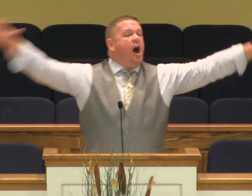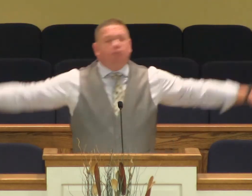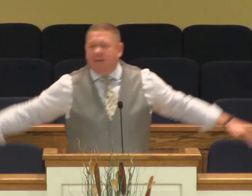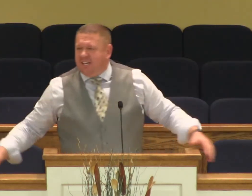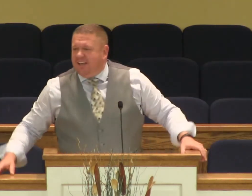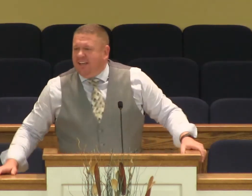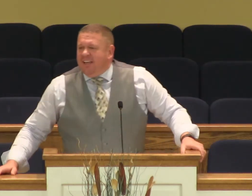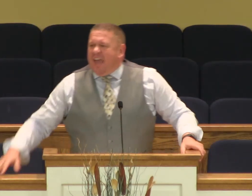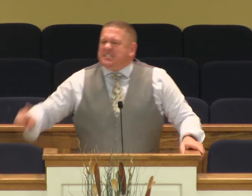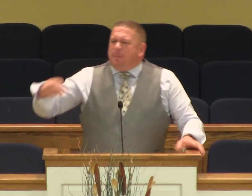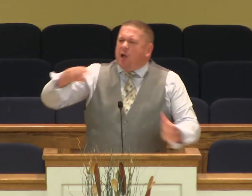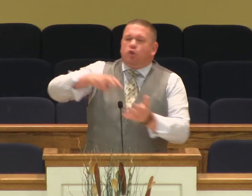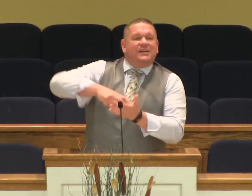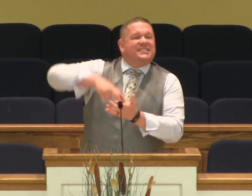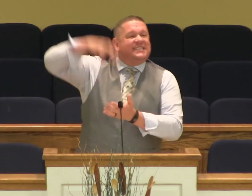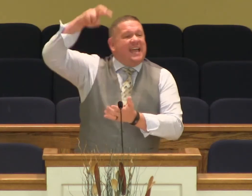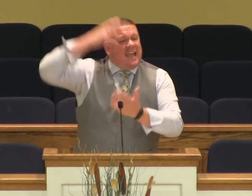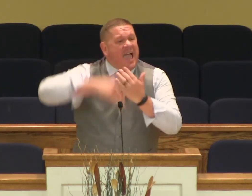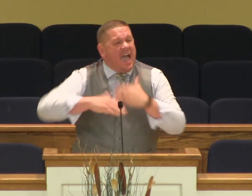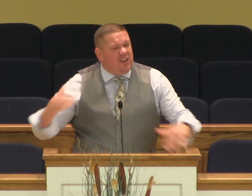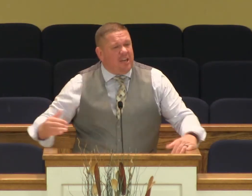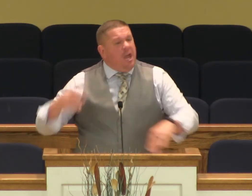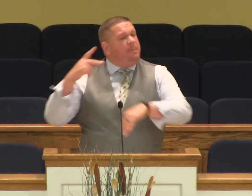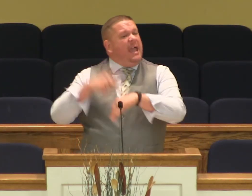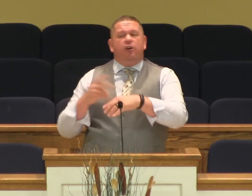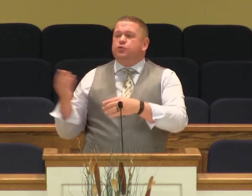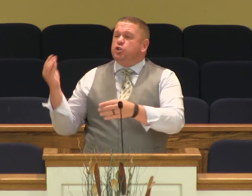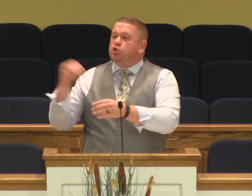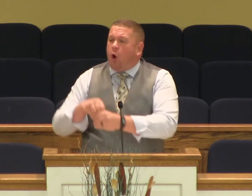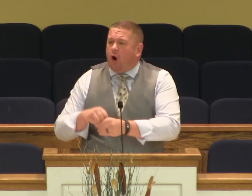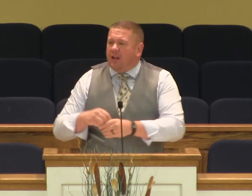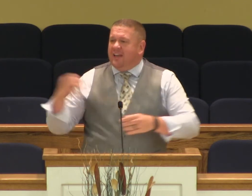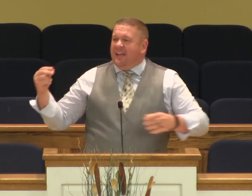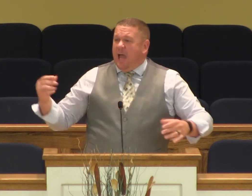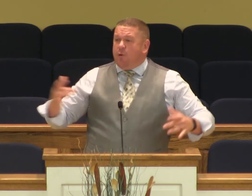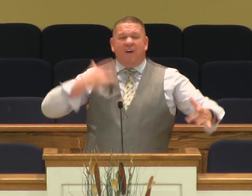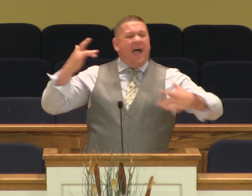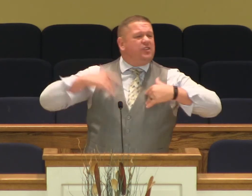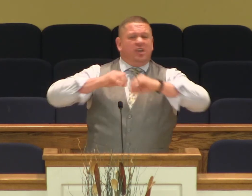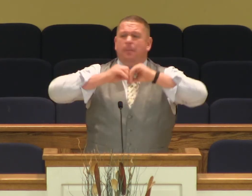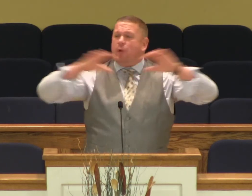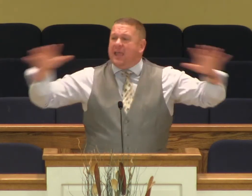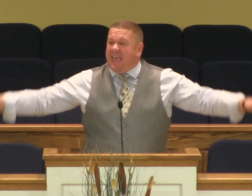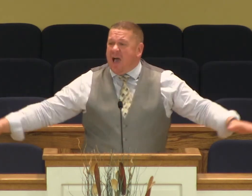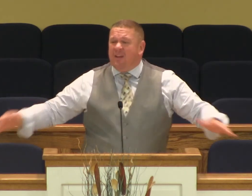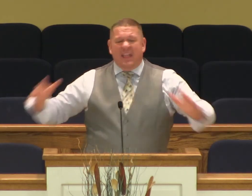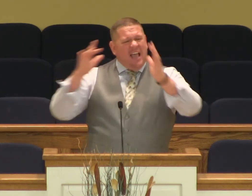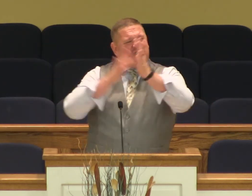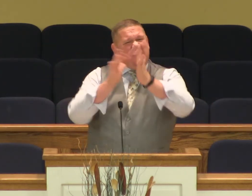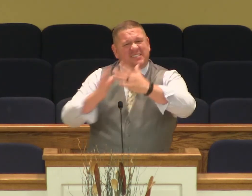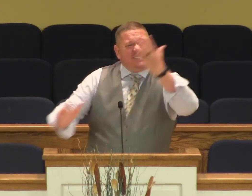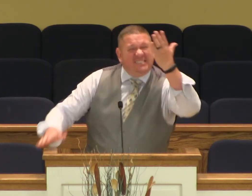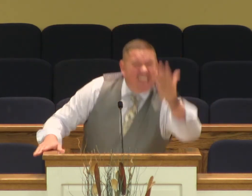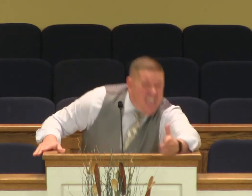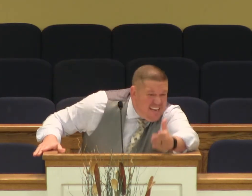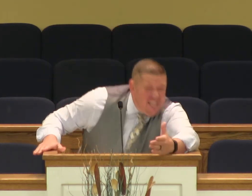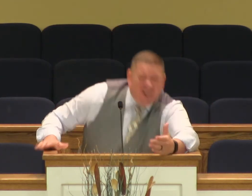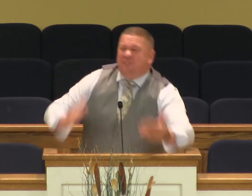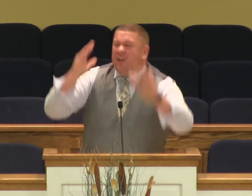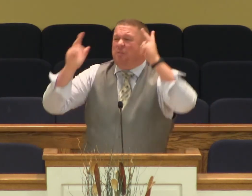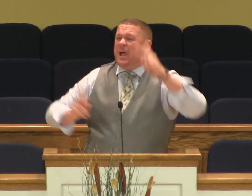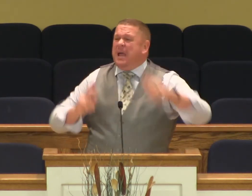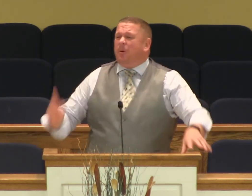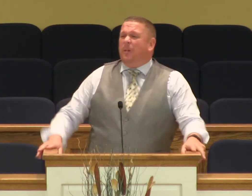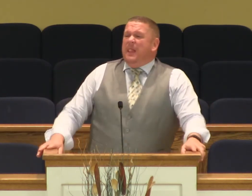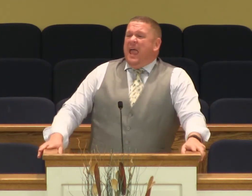among hundreds and he's about to ascend to heaven and Peter is restored and revival's going to break out. And Jesus is standing there in